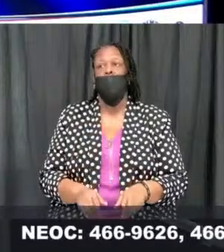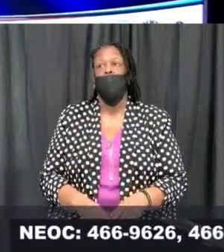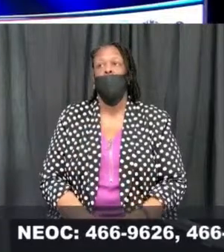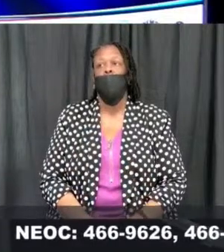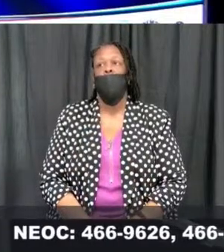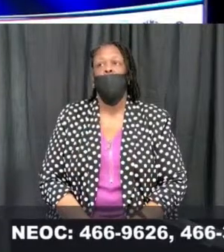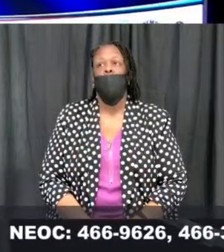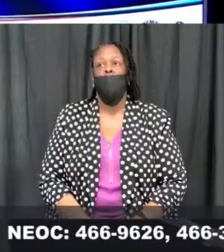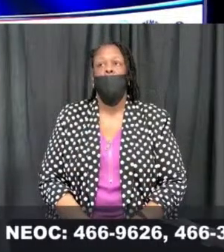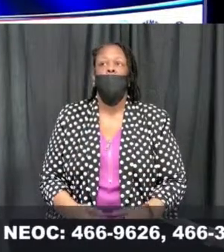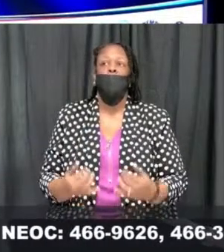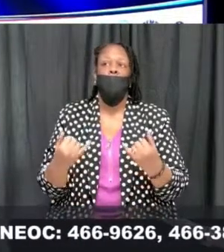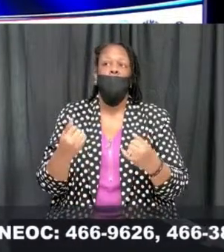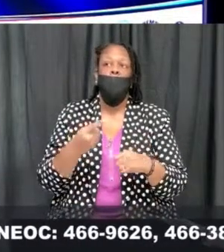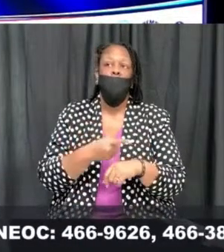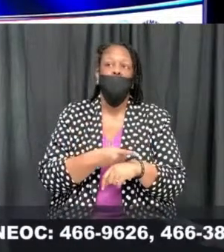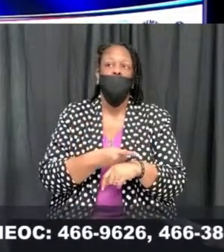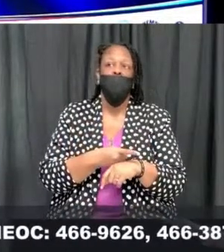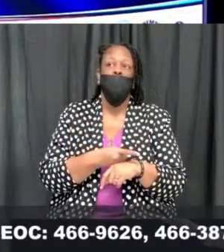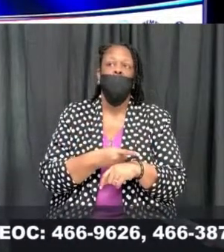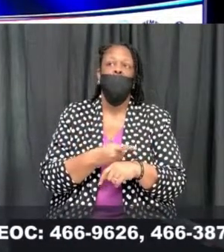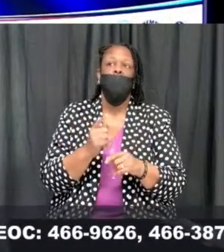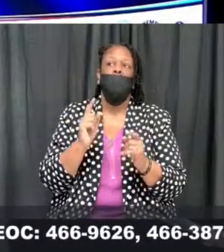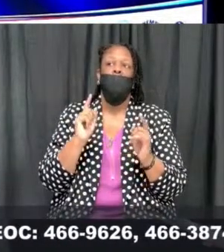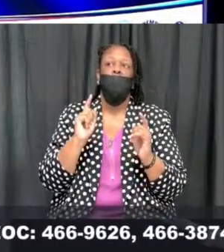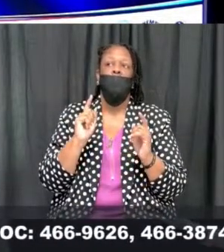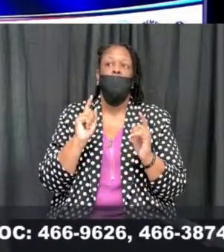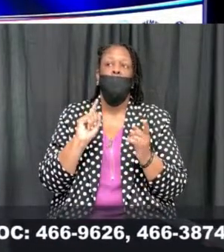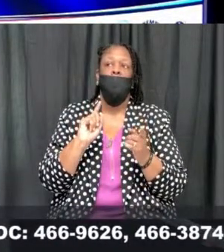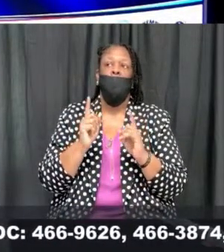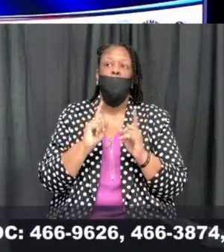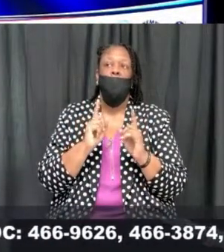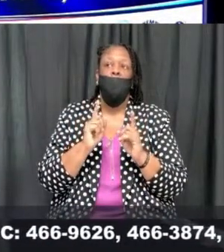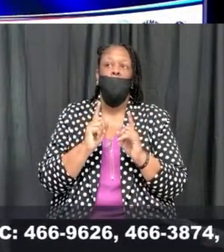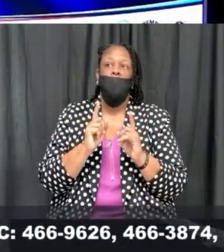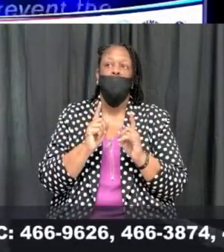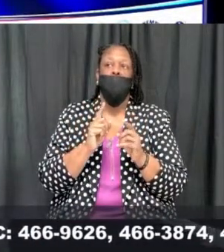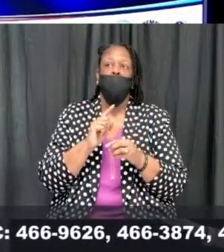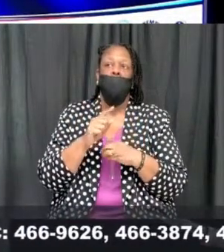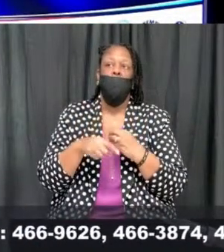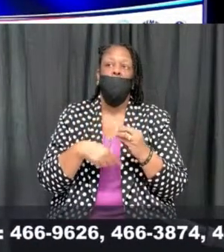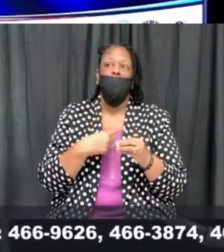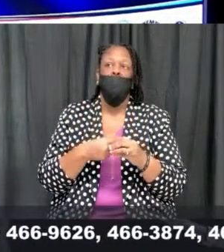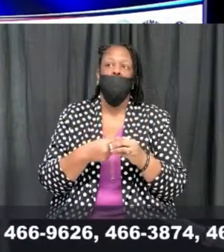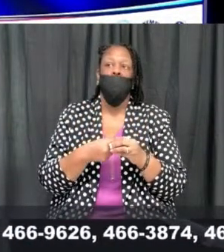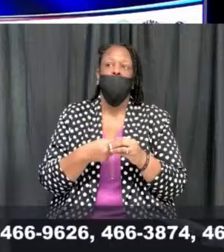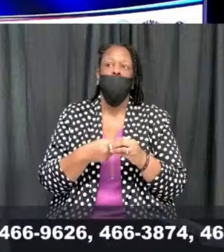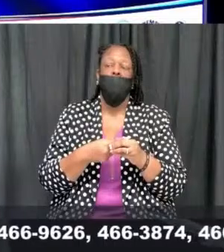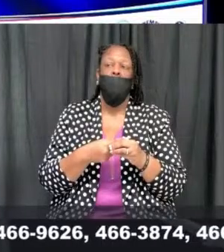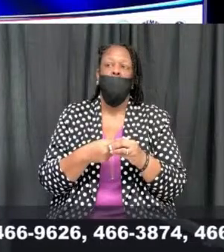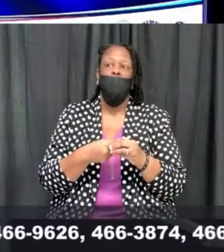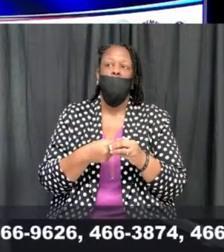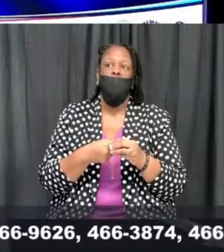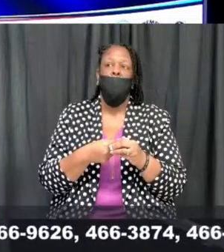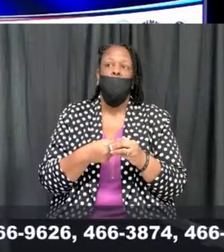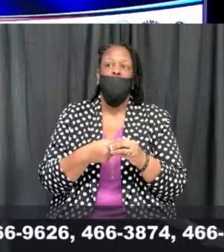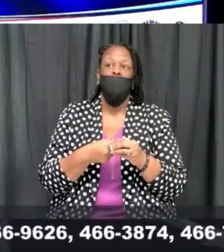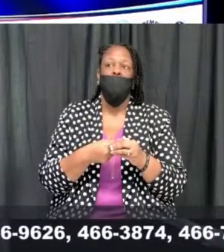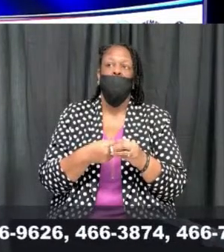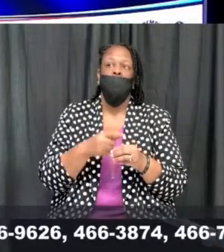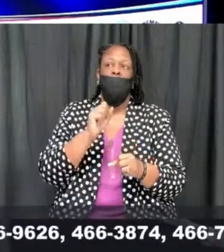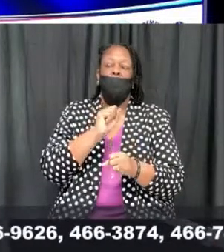to us briefly on the function of the National COVID-19 Task